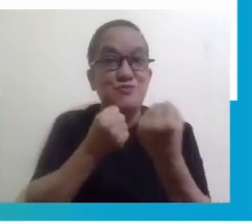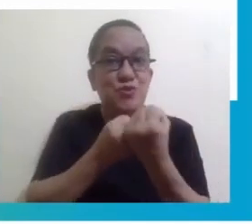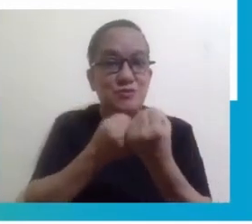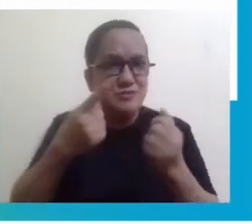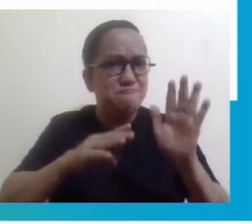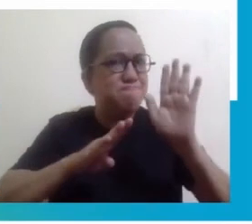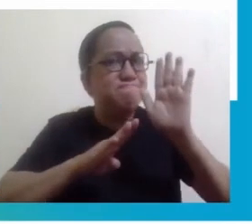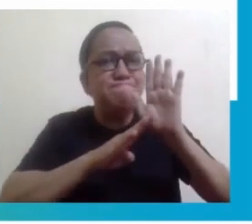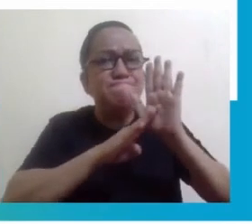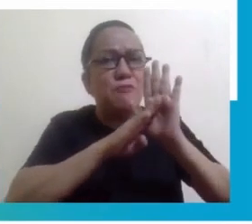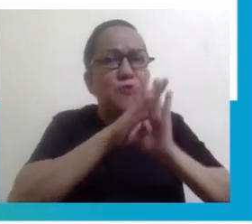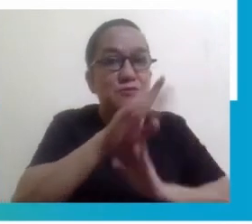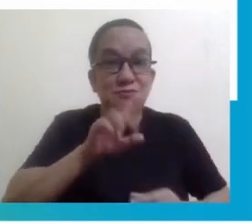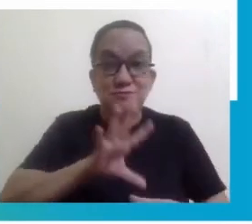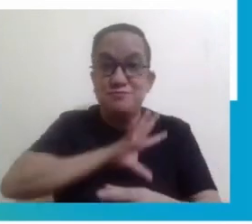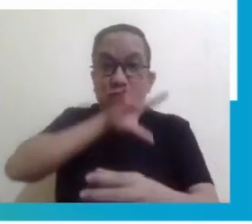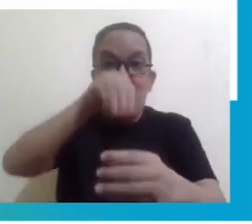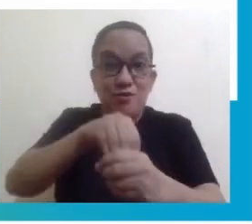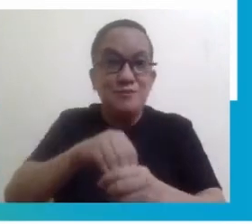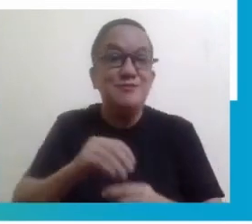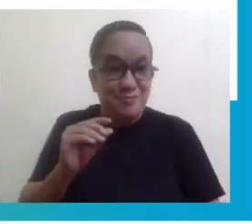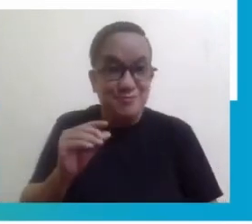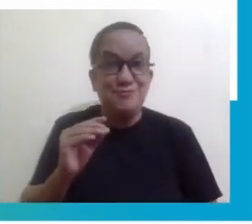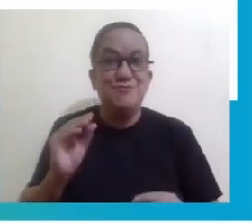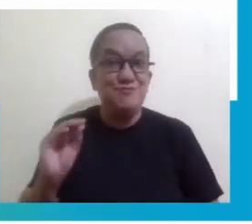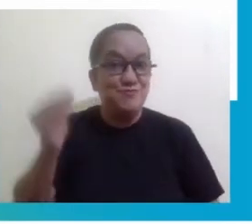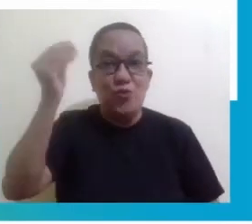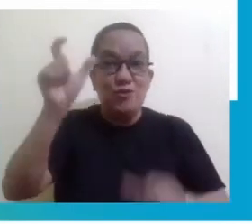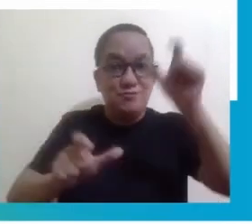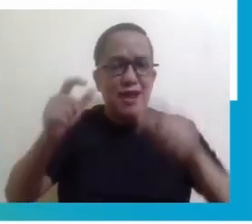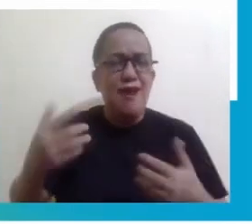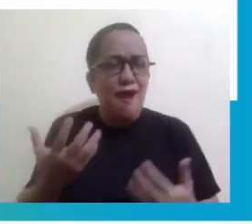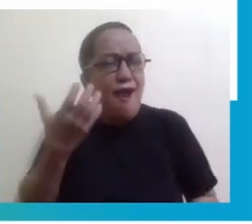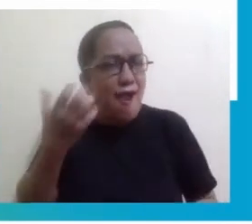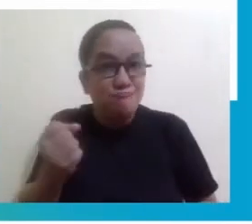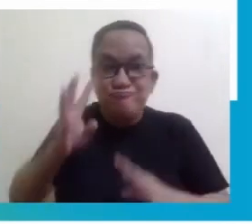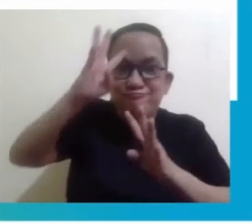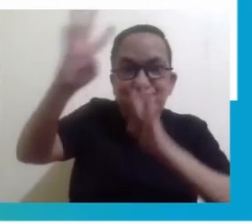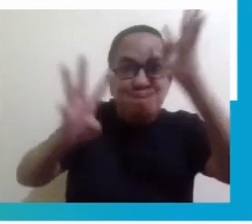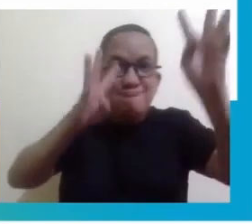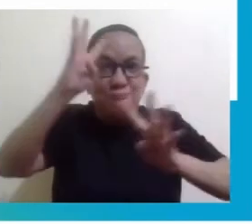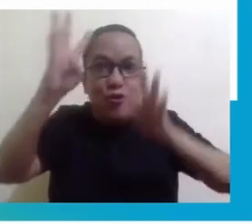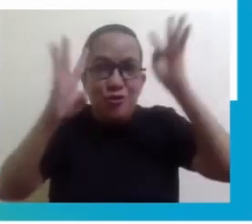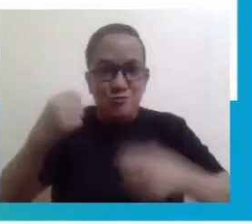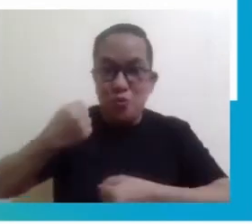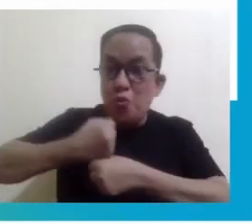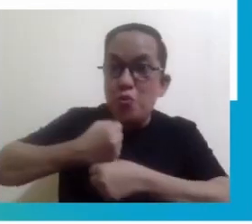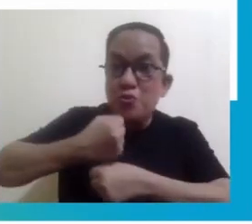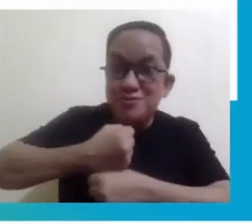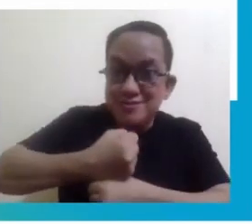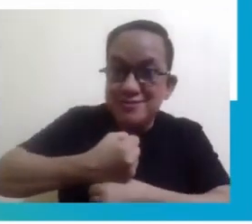young citizens who have the innovation and the drive to take action. I want to see ADB working with